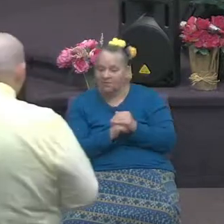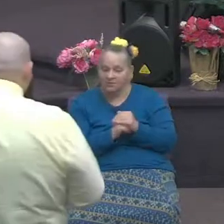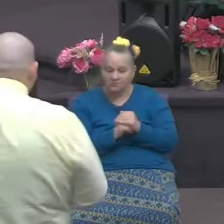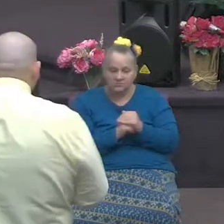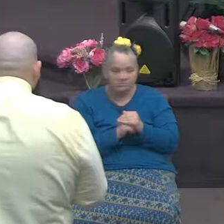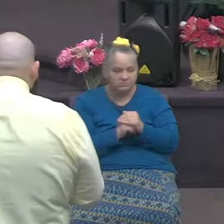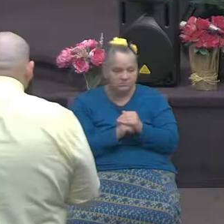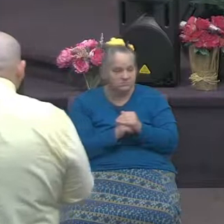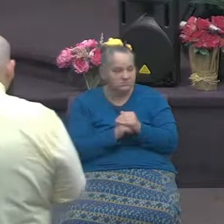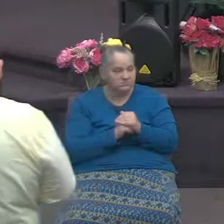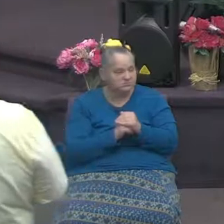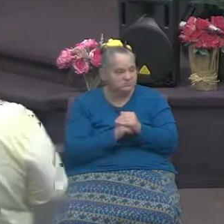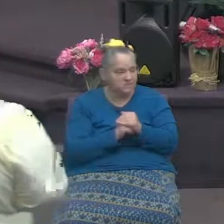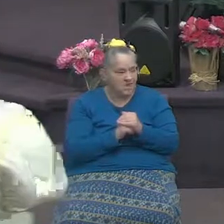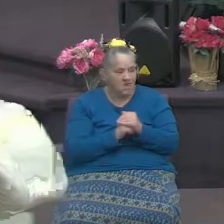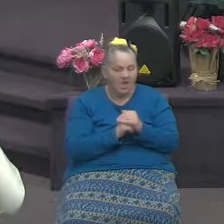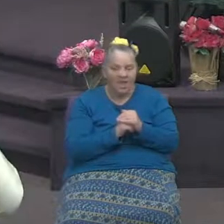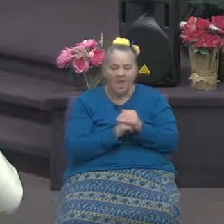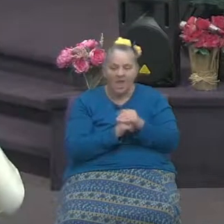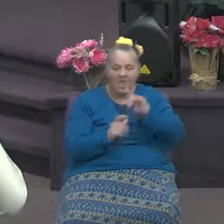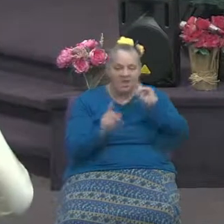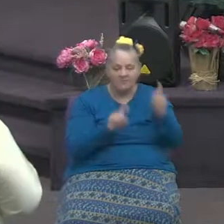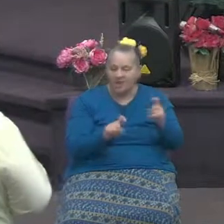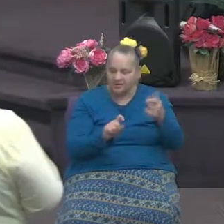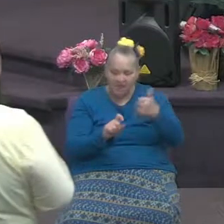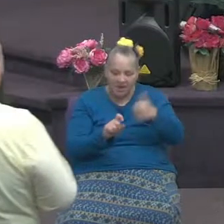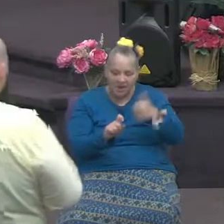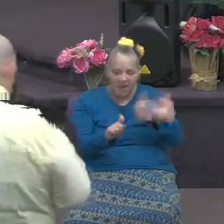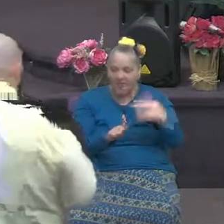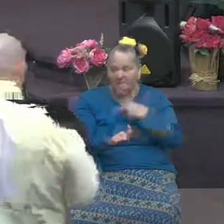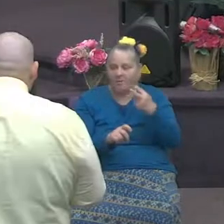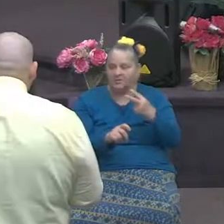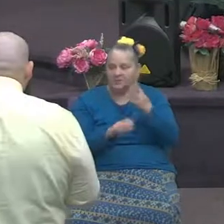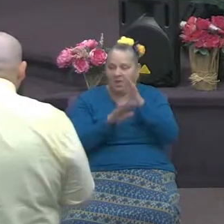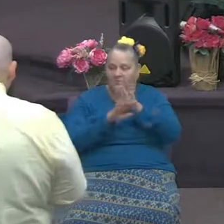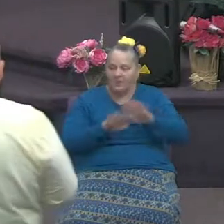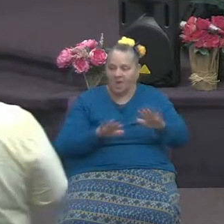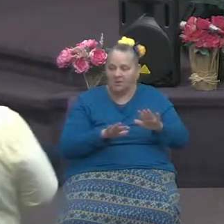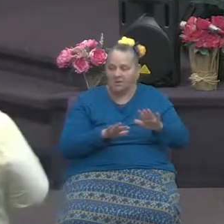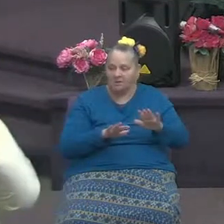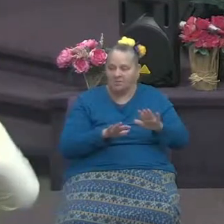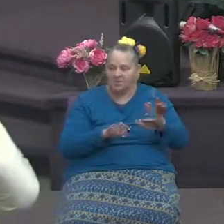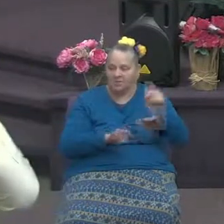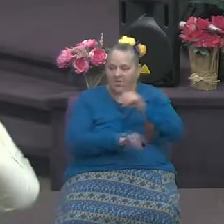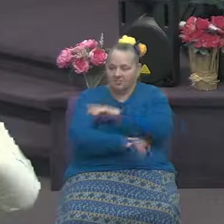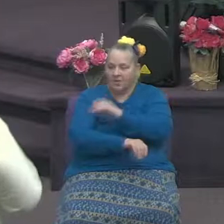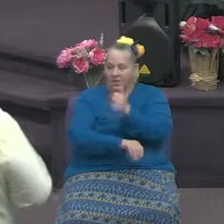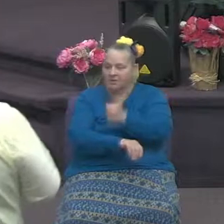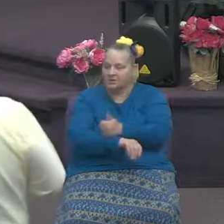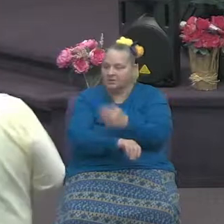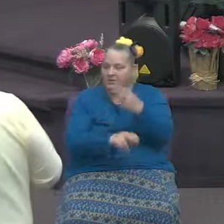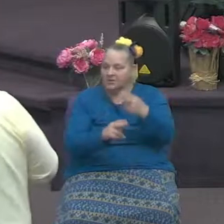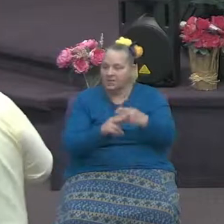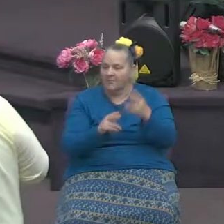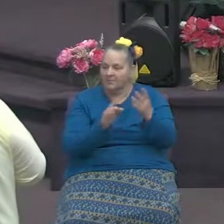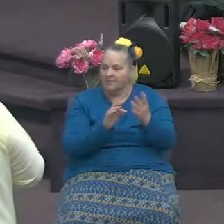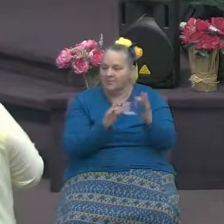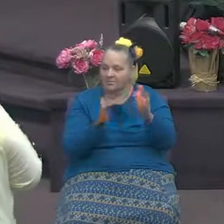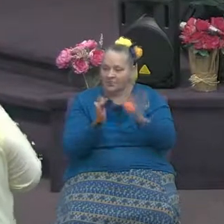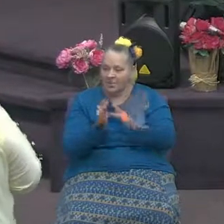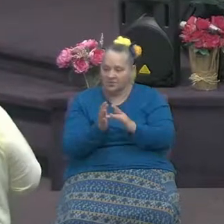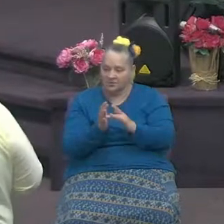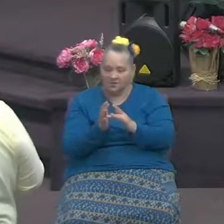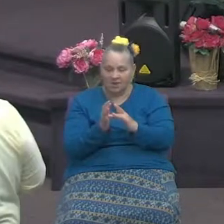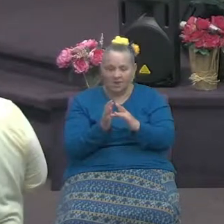But I command every other voice right now to be silent in the name of Jesus. I take authority in the name of Jesus and by the blood of Jesus. And